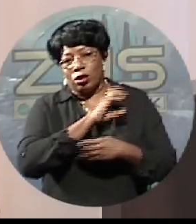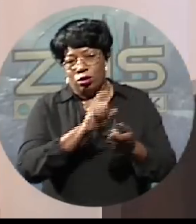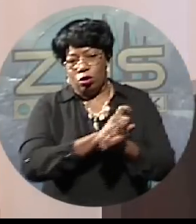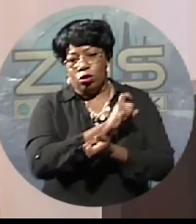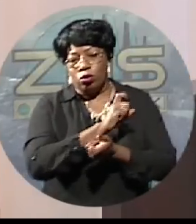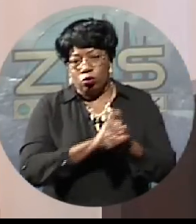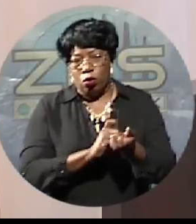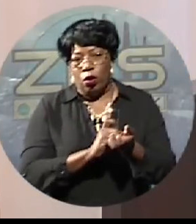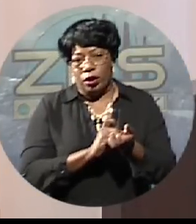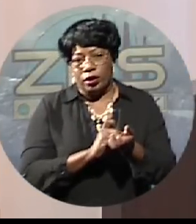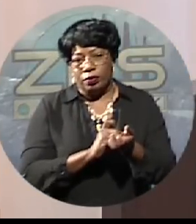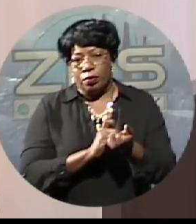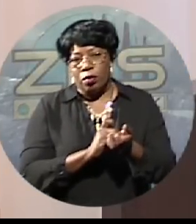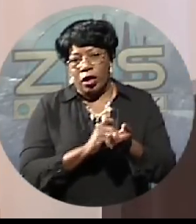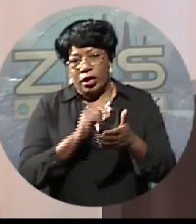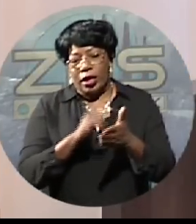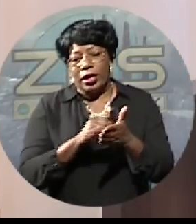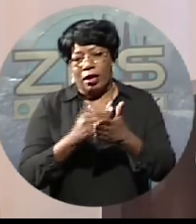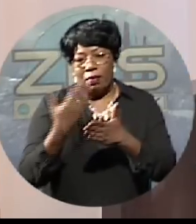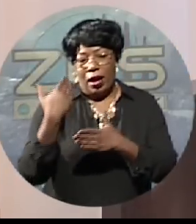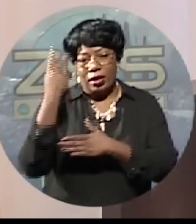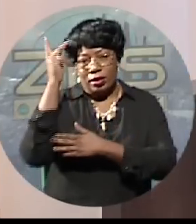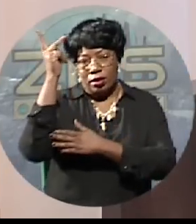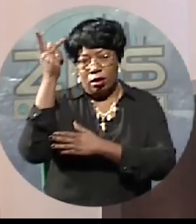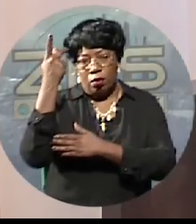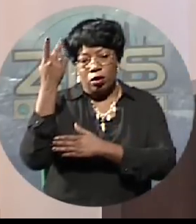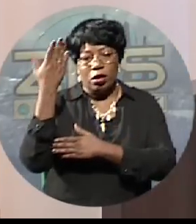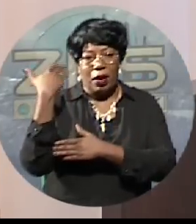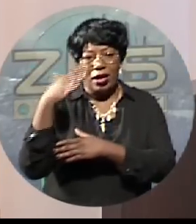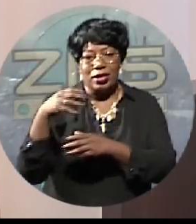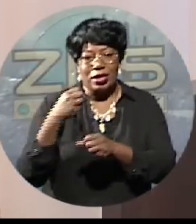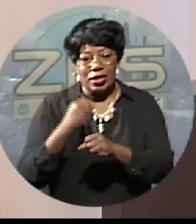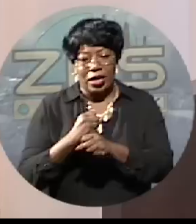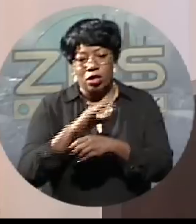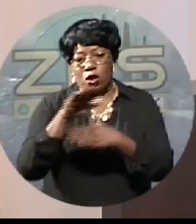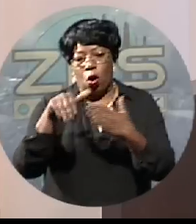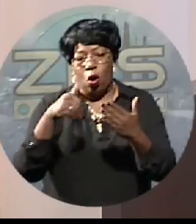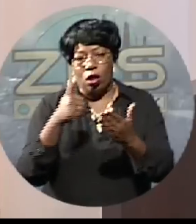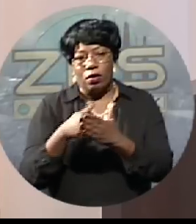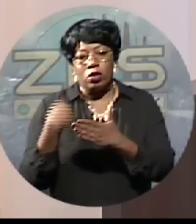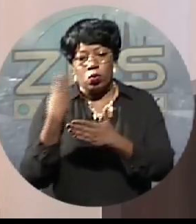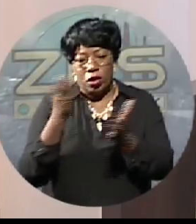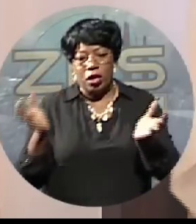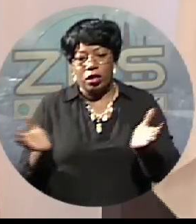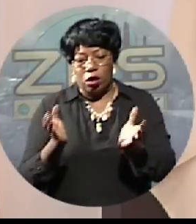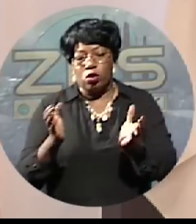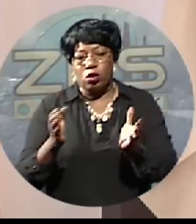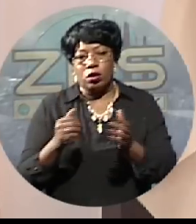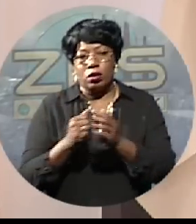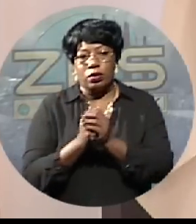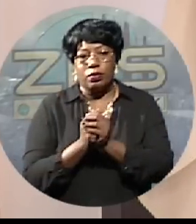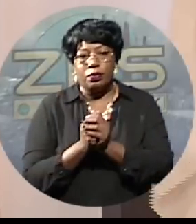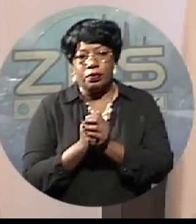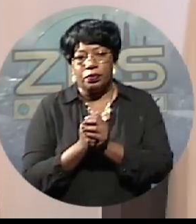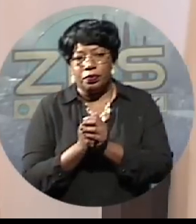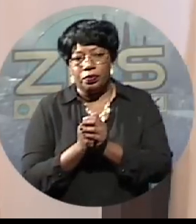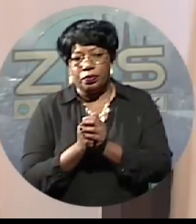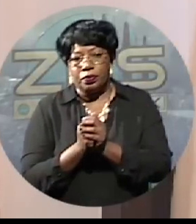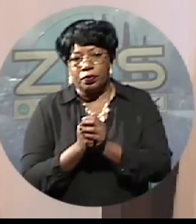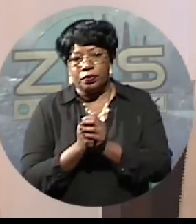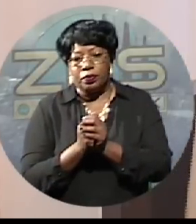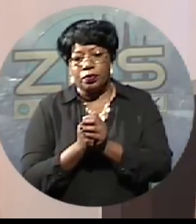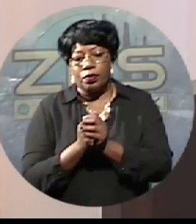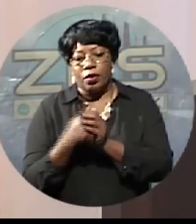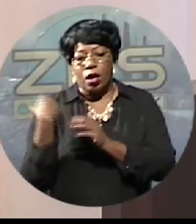characterized Bahamian politics over the years, and which all of us encourage when we get ready.